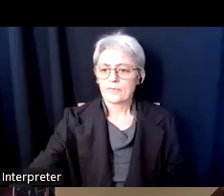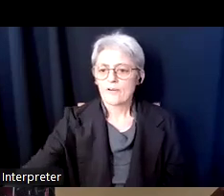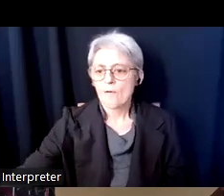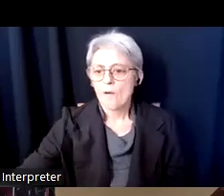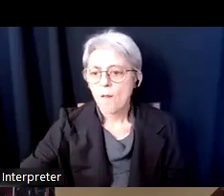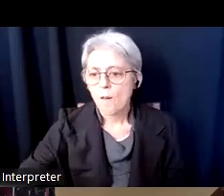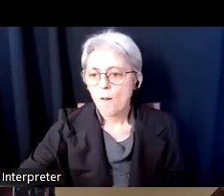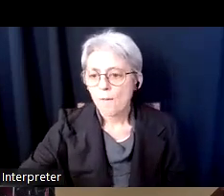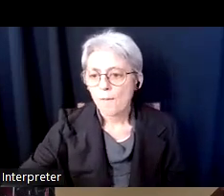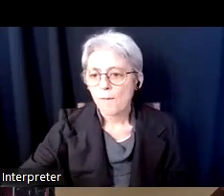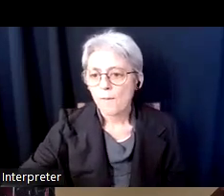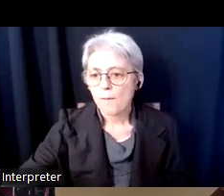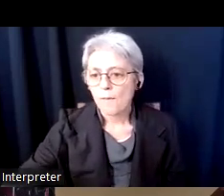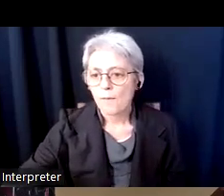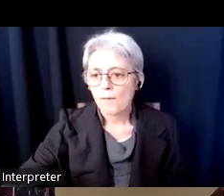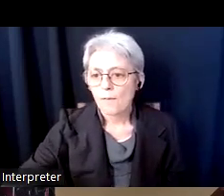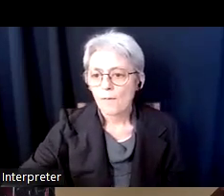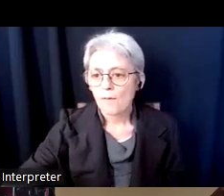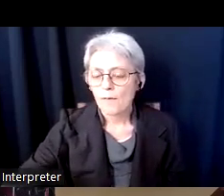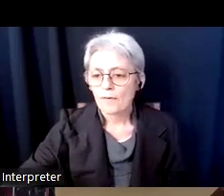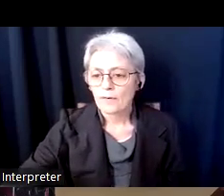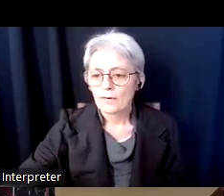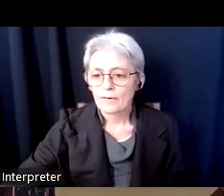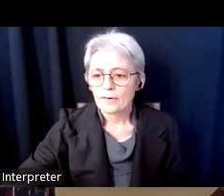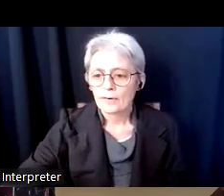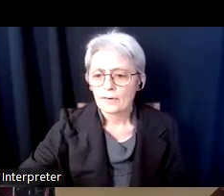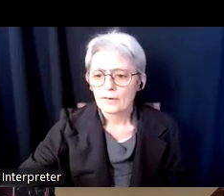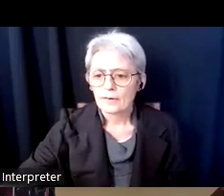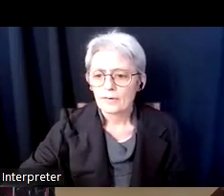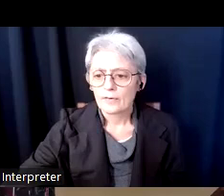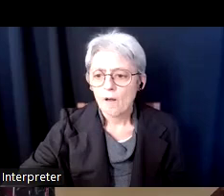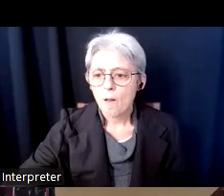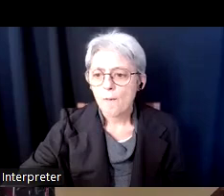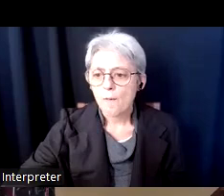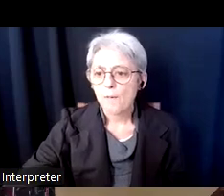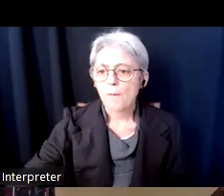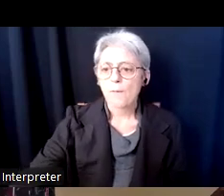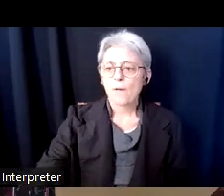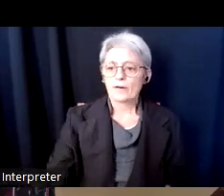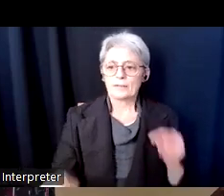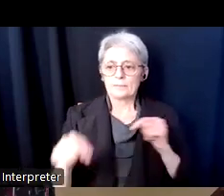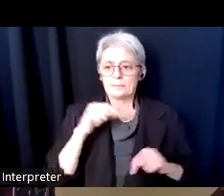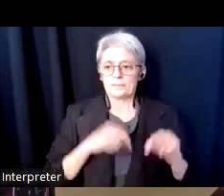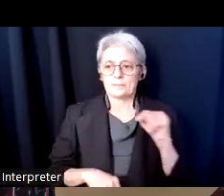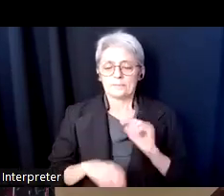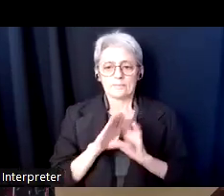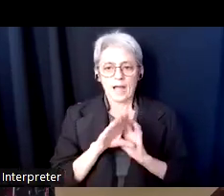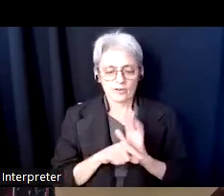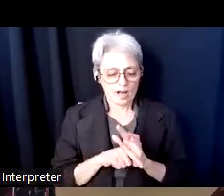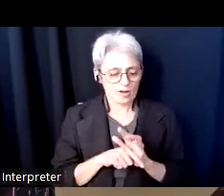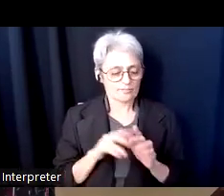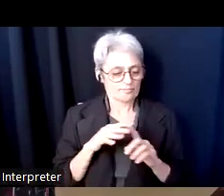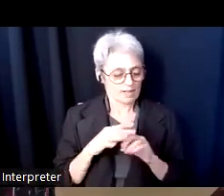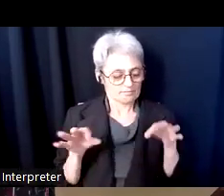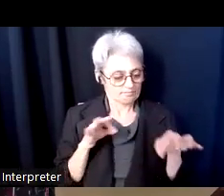So I'm going to be really giving some background and context that I think is going to give you a little bit of the lay of the land